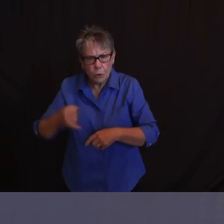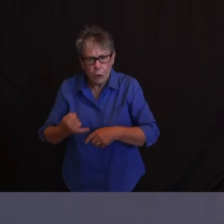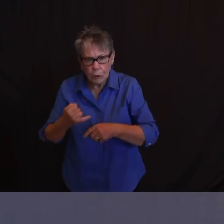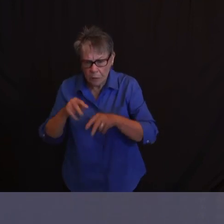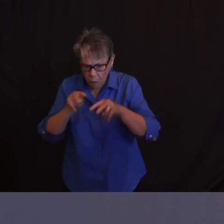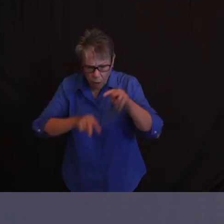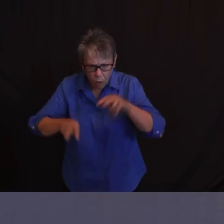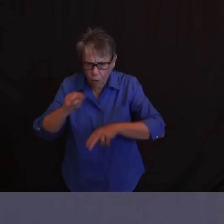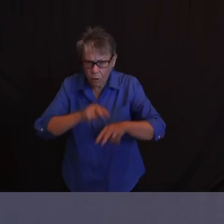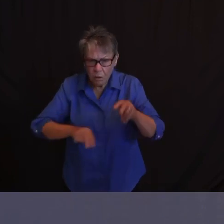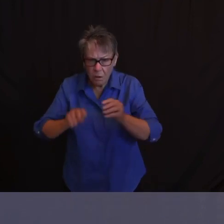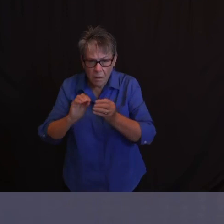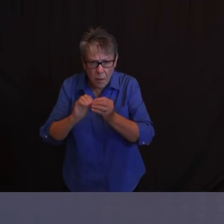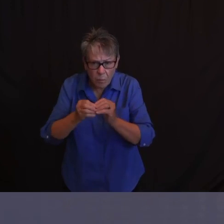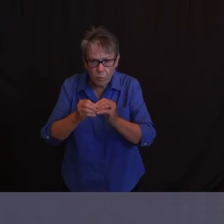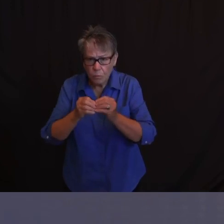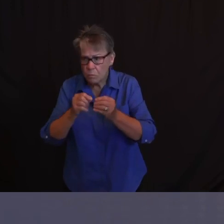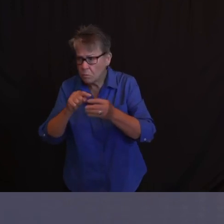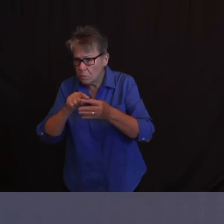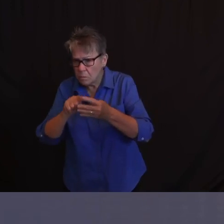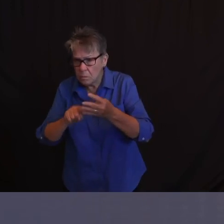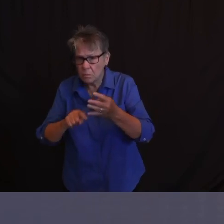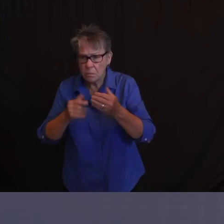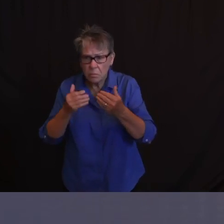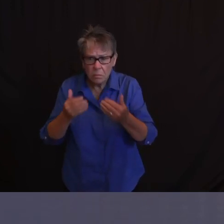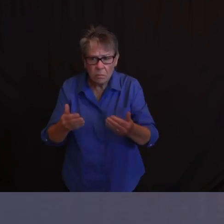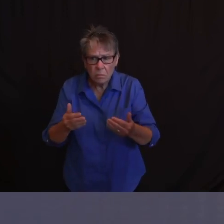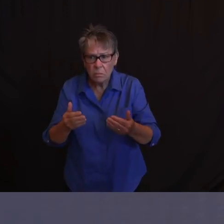make us nervous? Yes, you betcha.